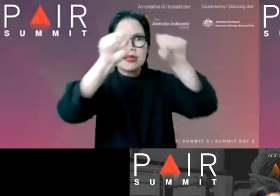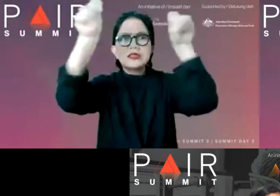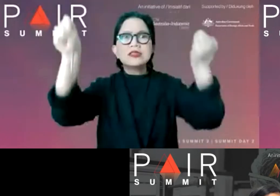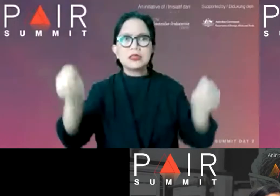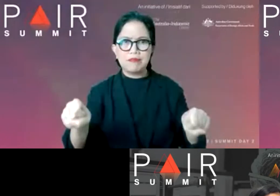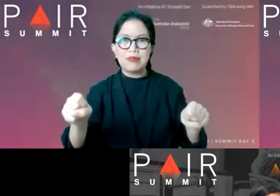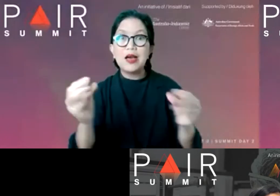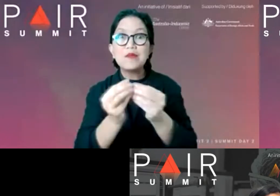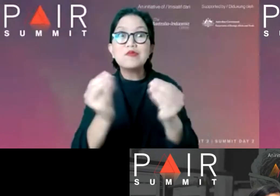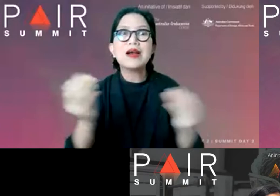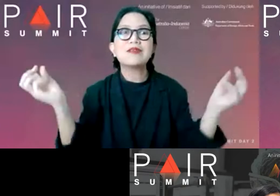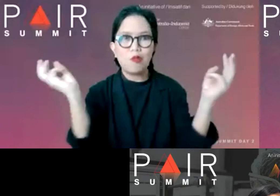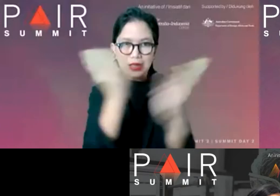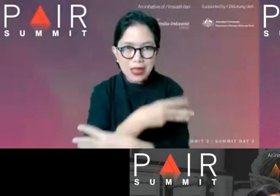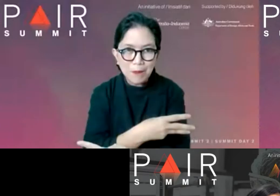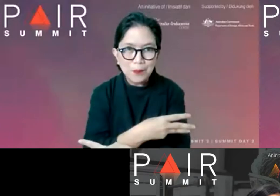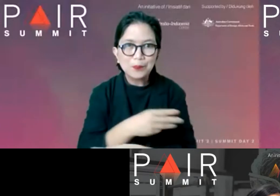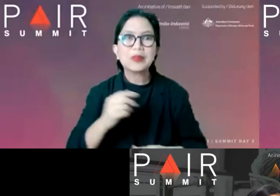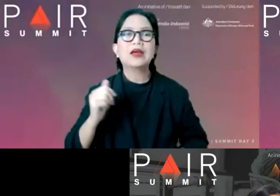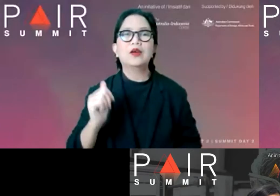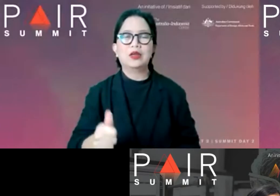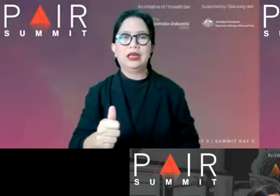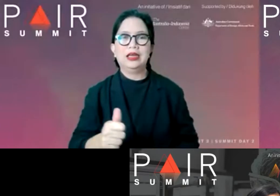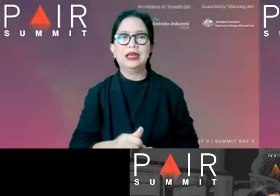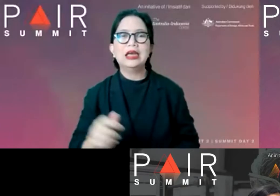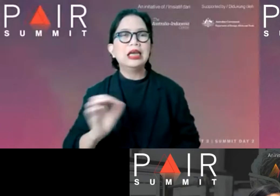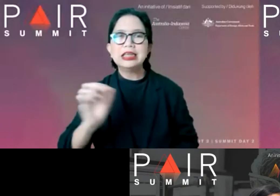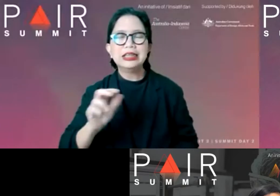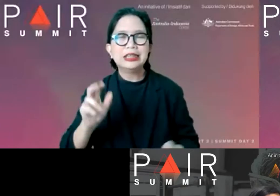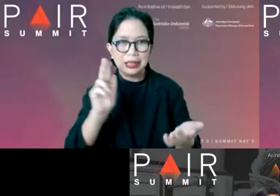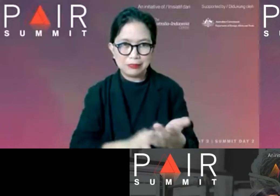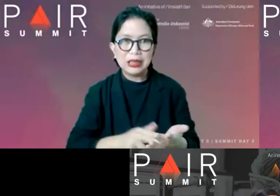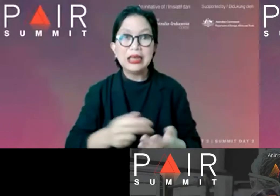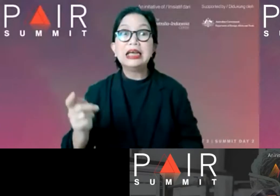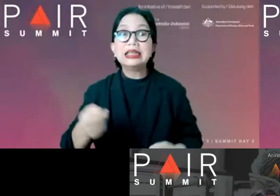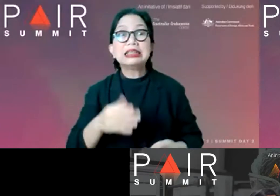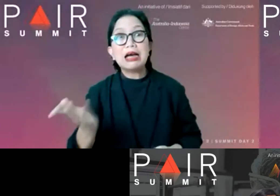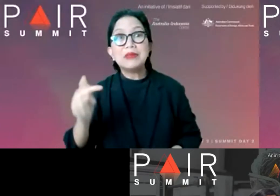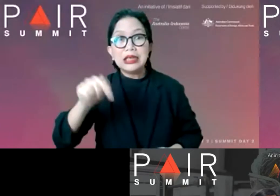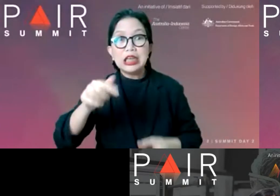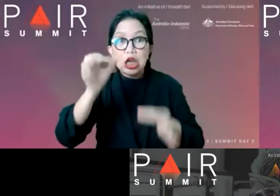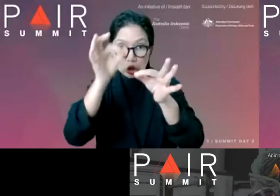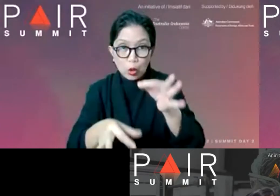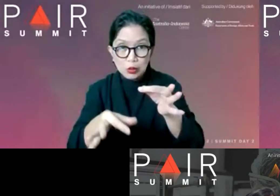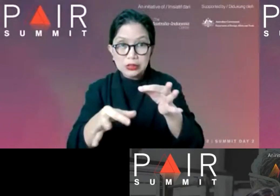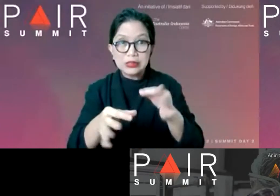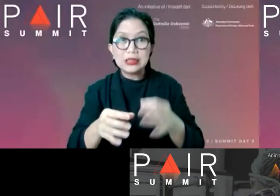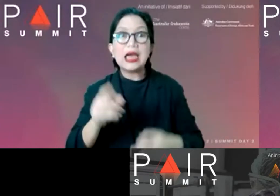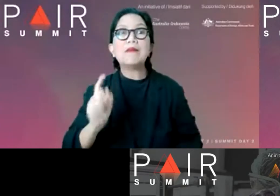but we found this is very a quick response, because the demand of having the data updates is very